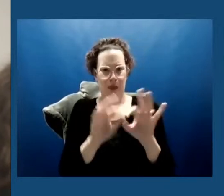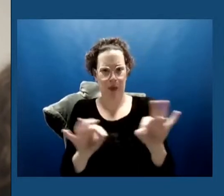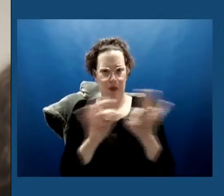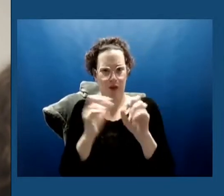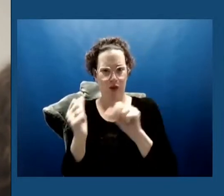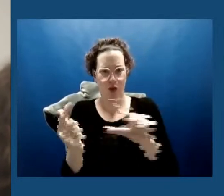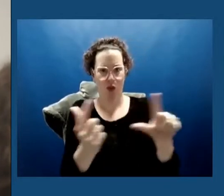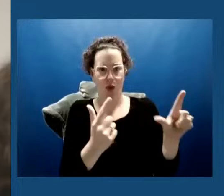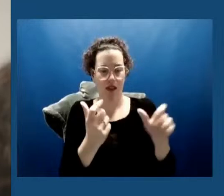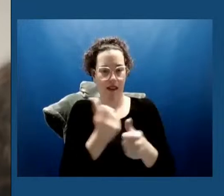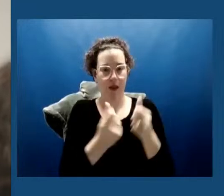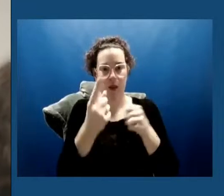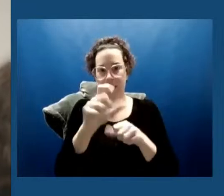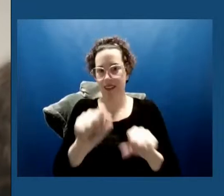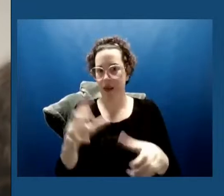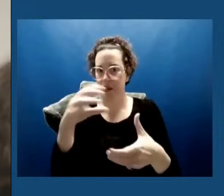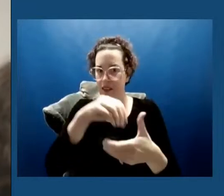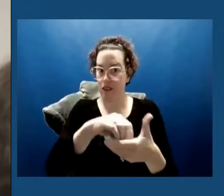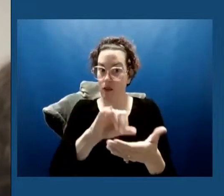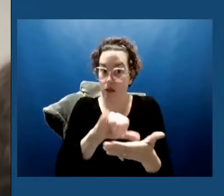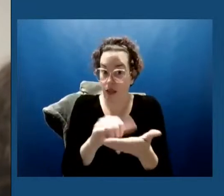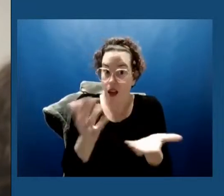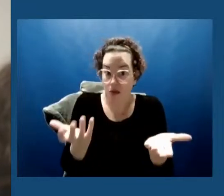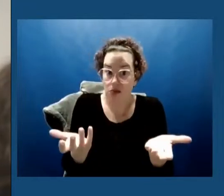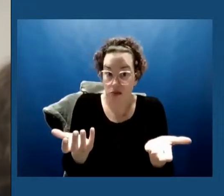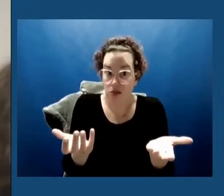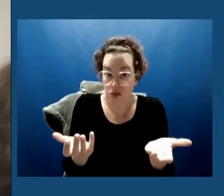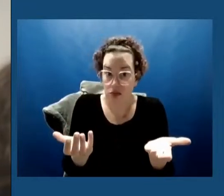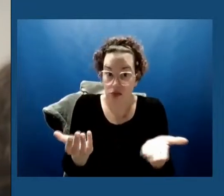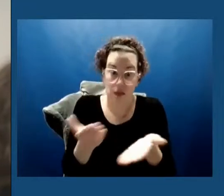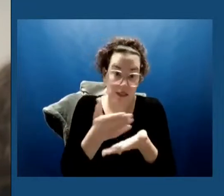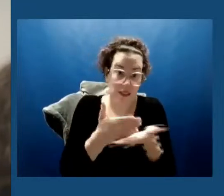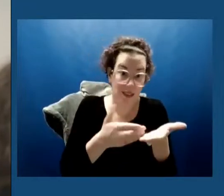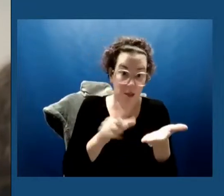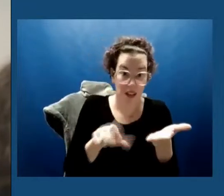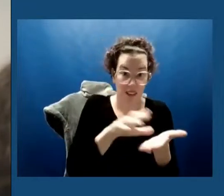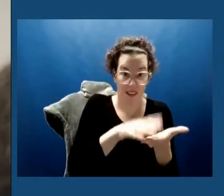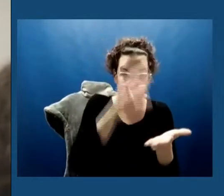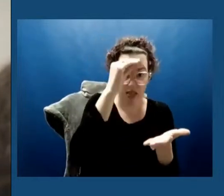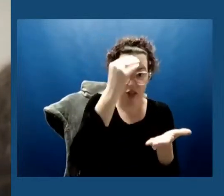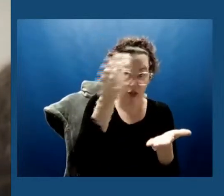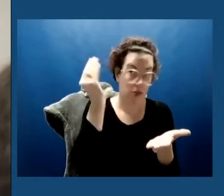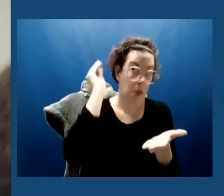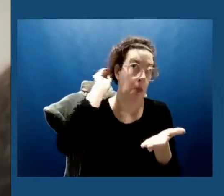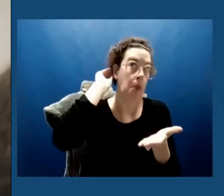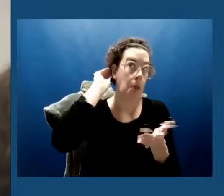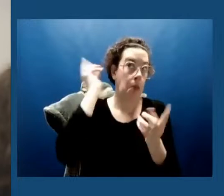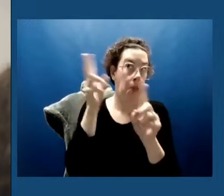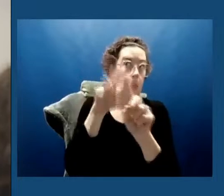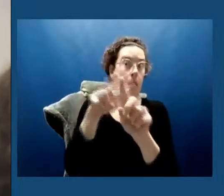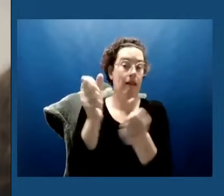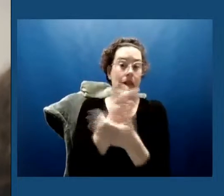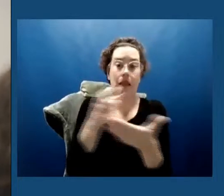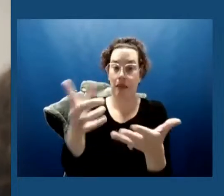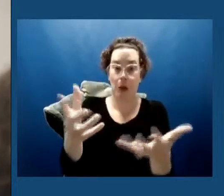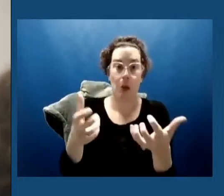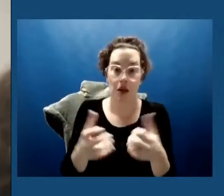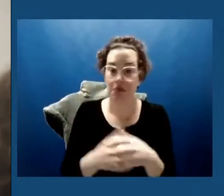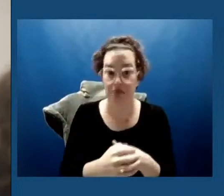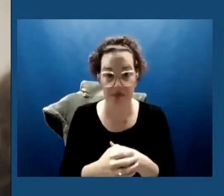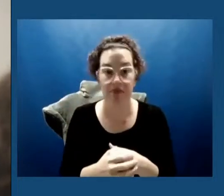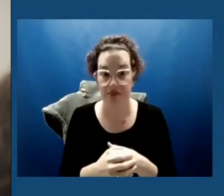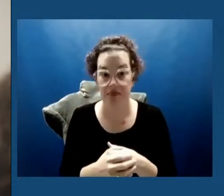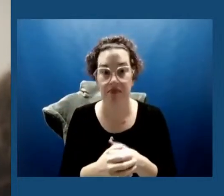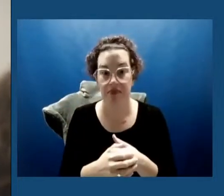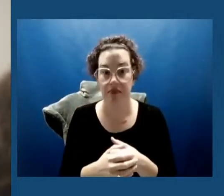be a part of this, and there's a little bit of a piece that they can learn from this and then go on to do any one of those things or any one of those careers that are